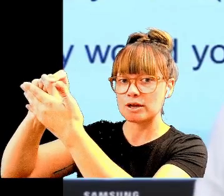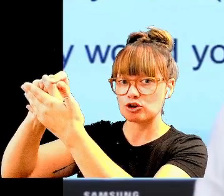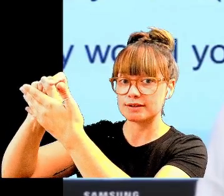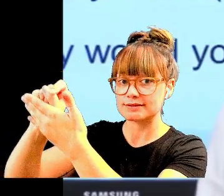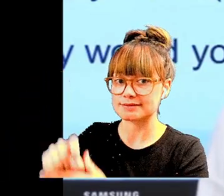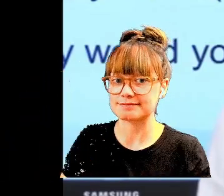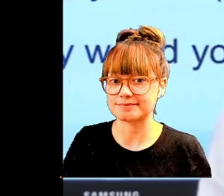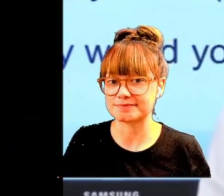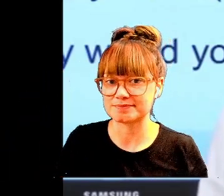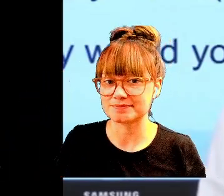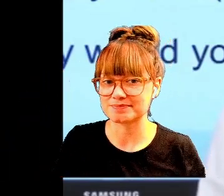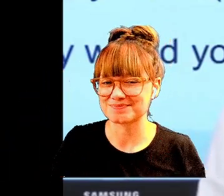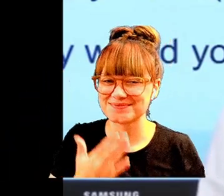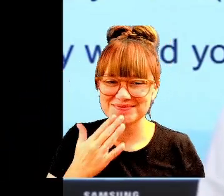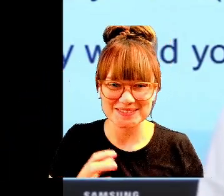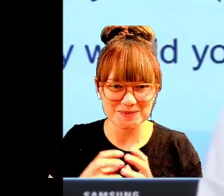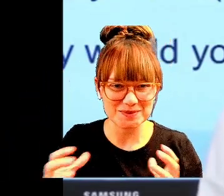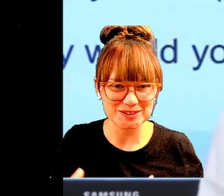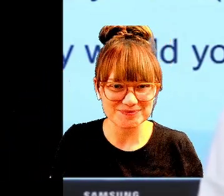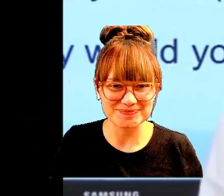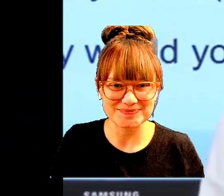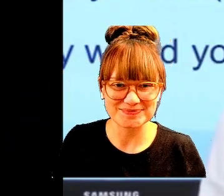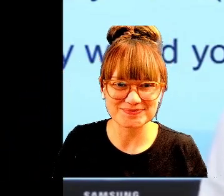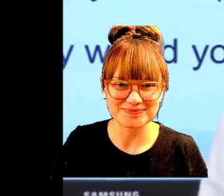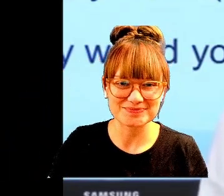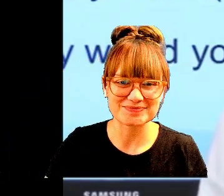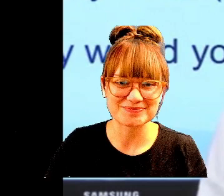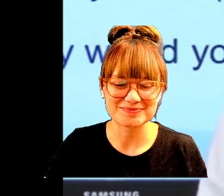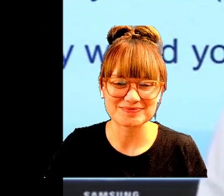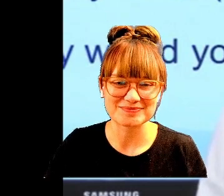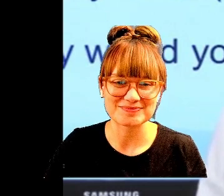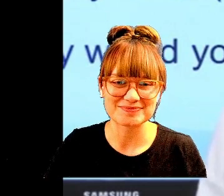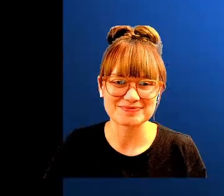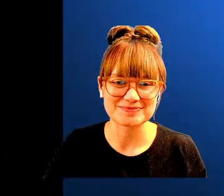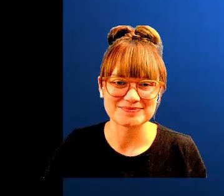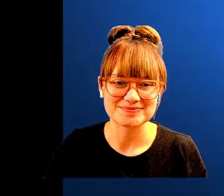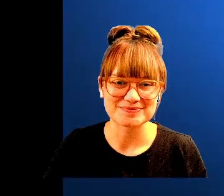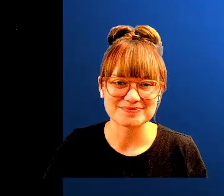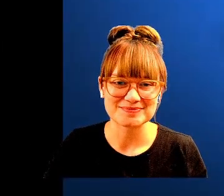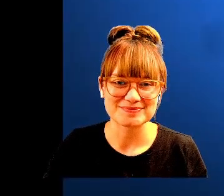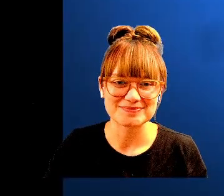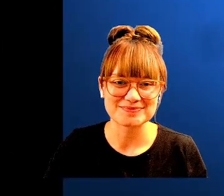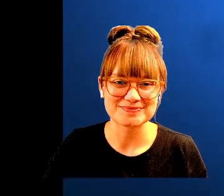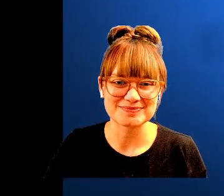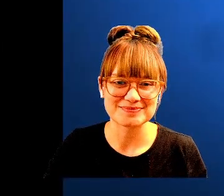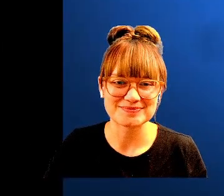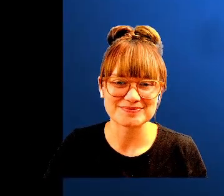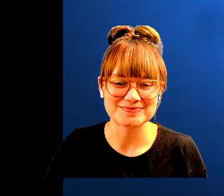Thank you very much, and have a great day.